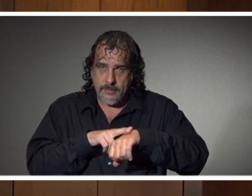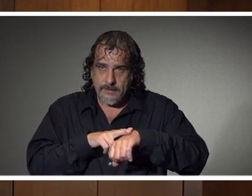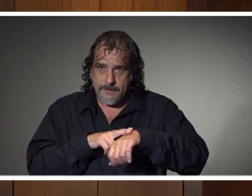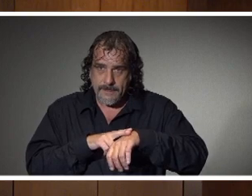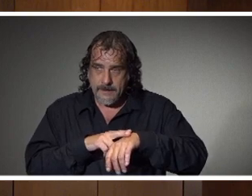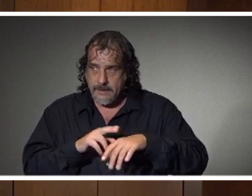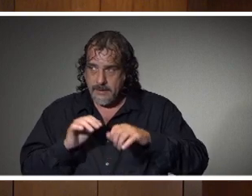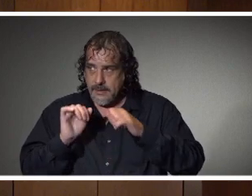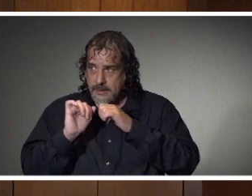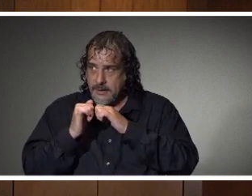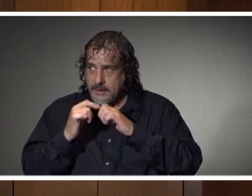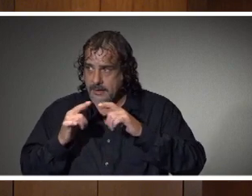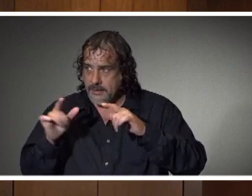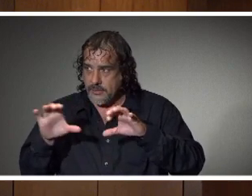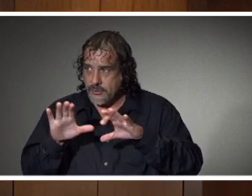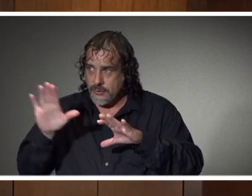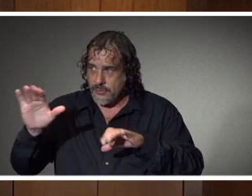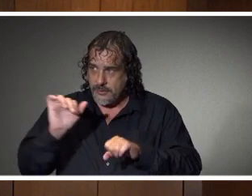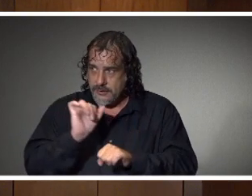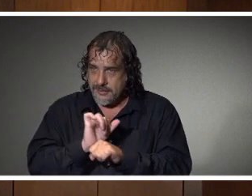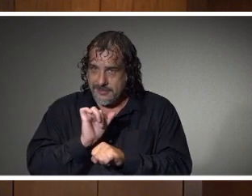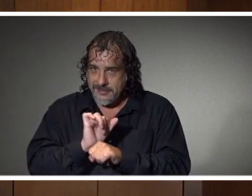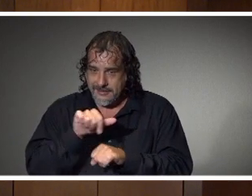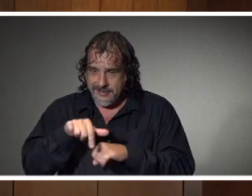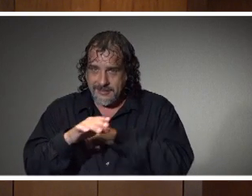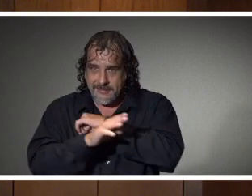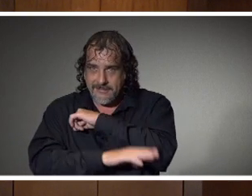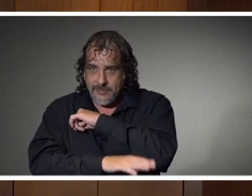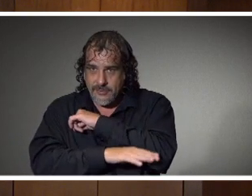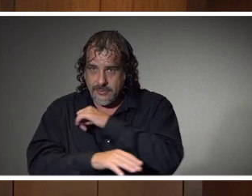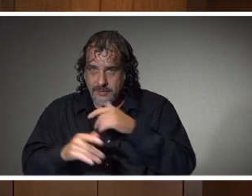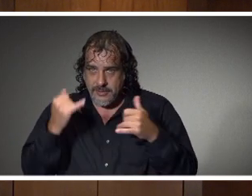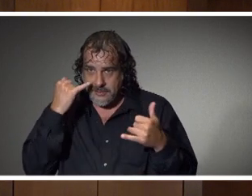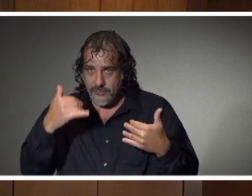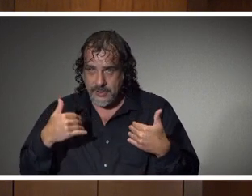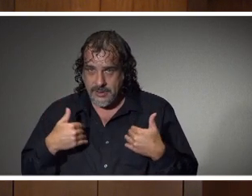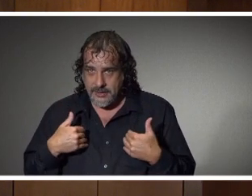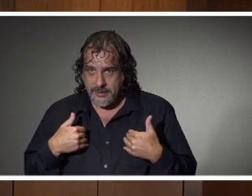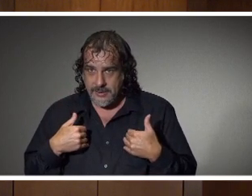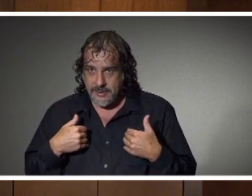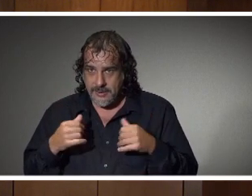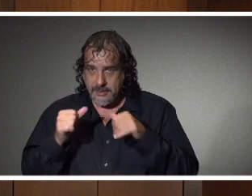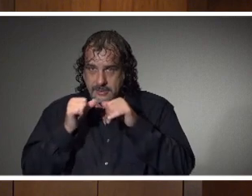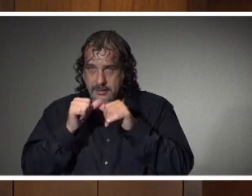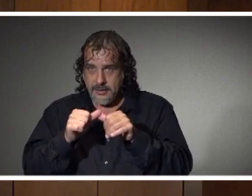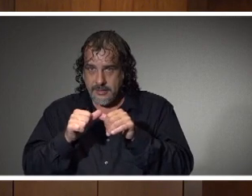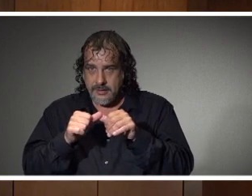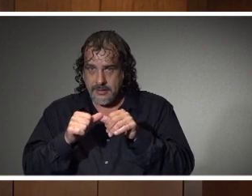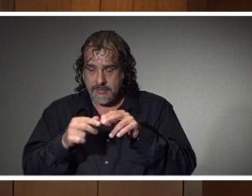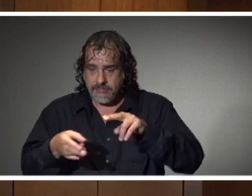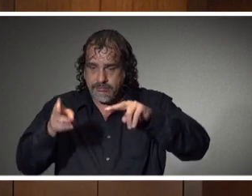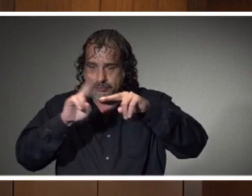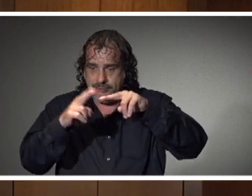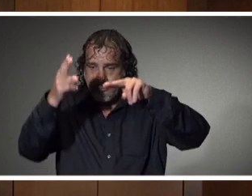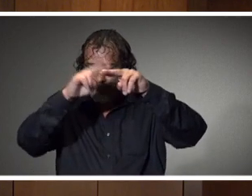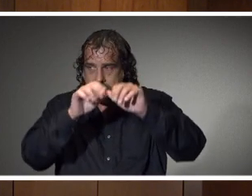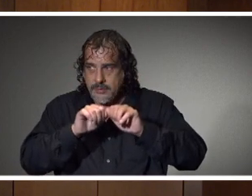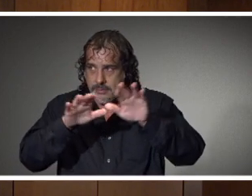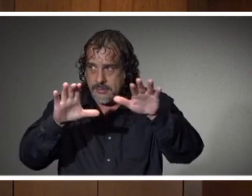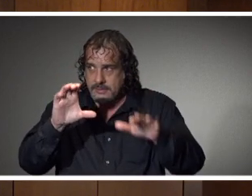How are you going to be able to do your job this fall if we have a continued outbreak of coronavirus and the